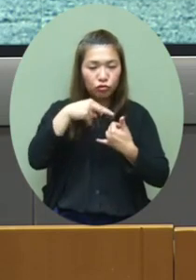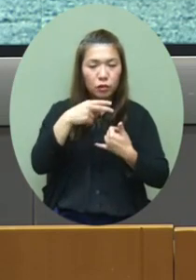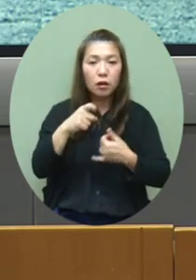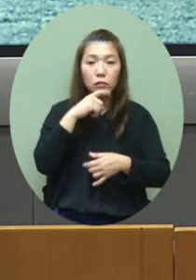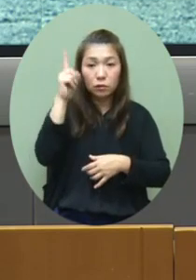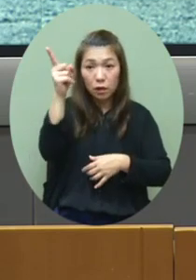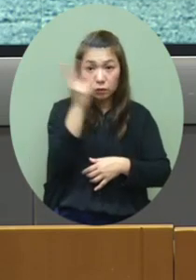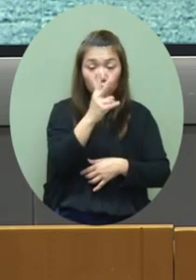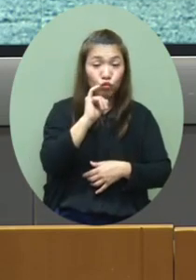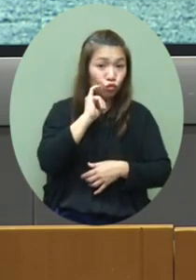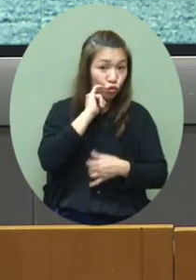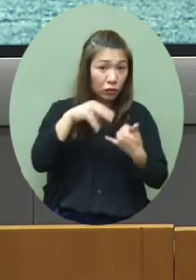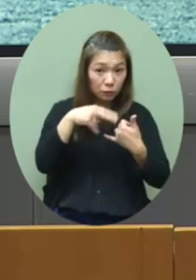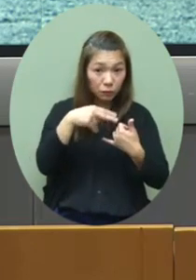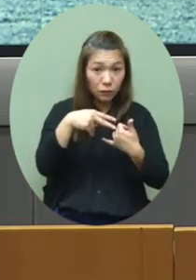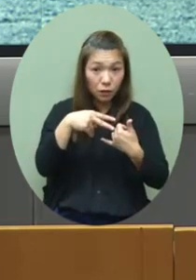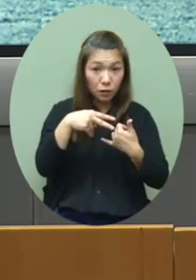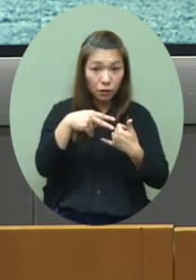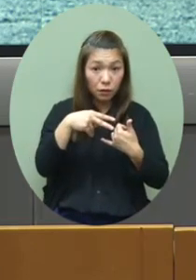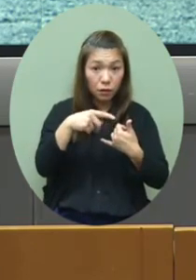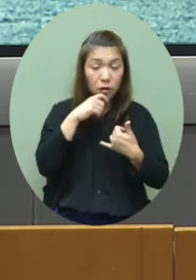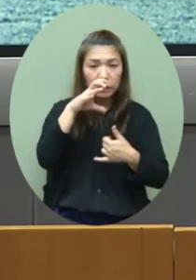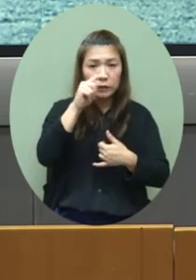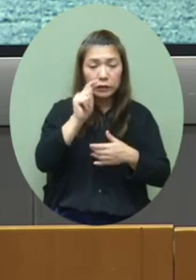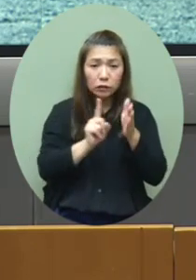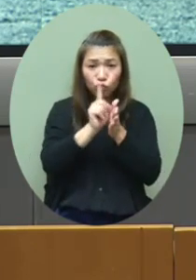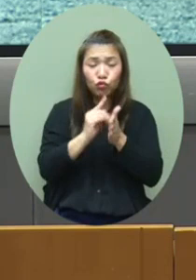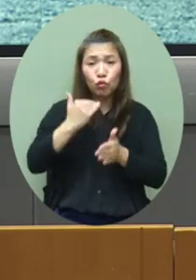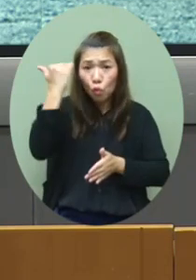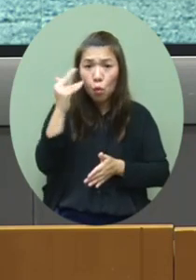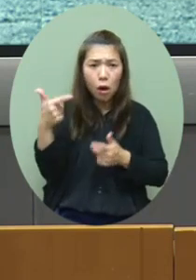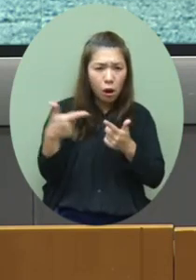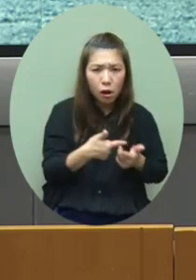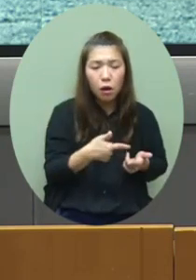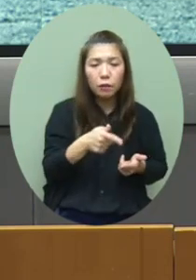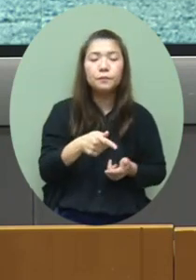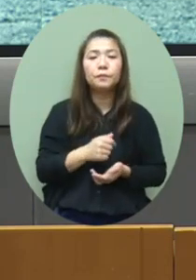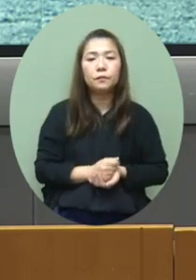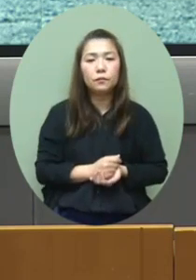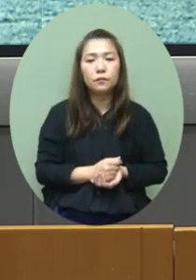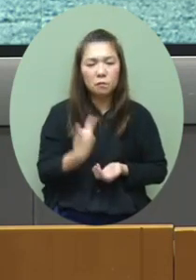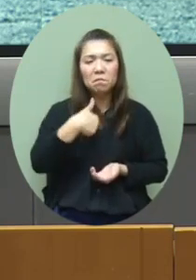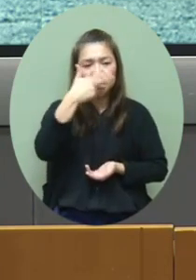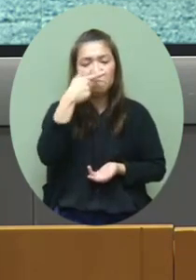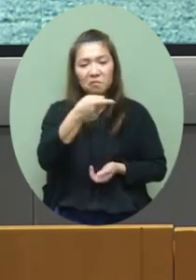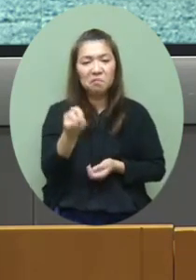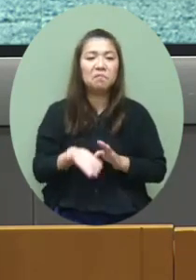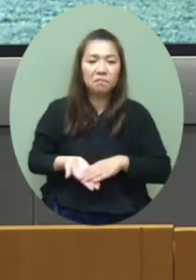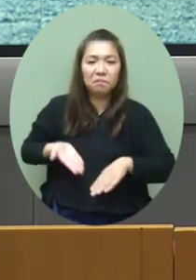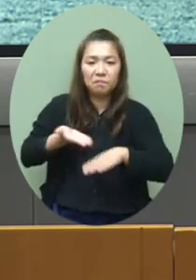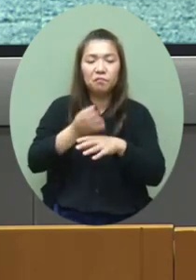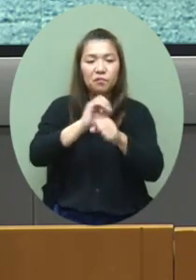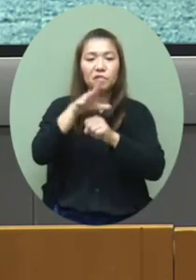both has a high CT value we will suspect this is a positive case and will allow